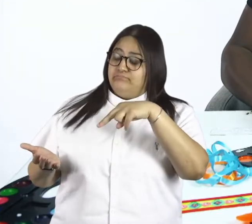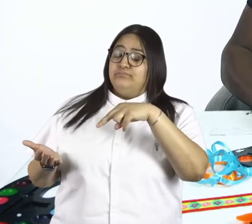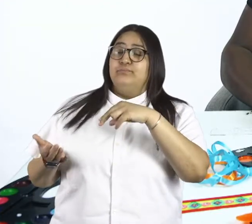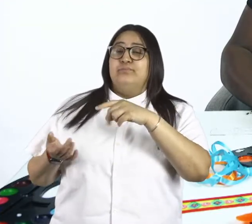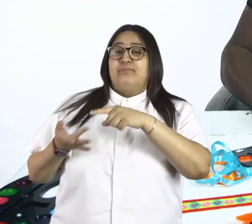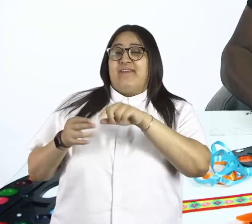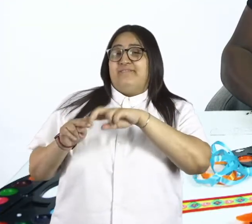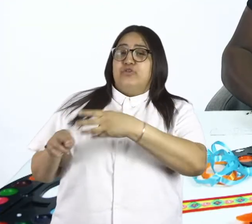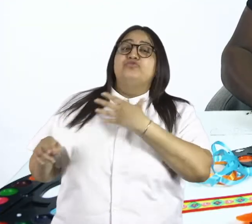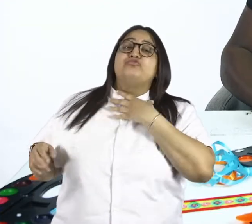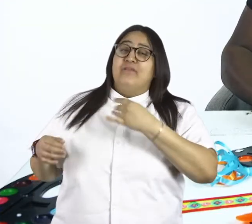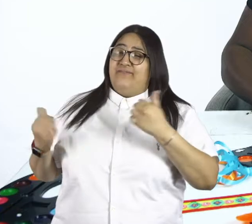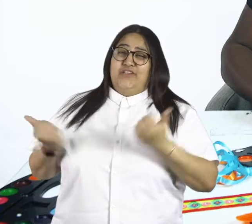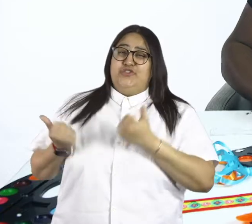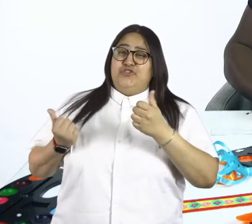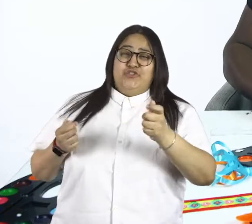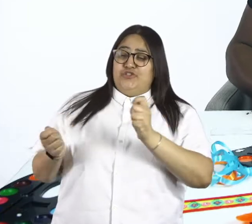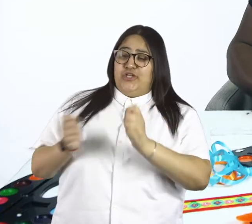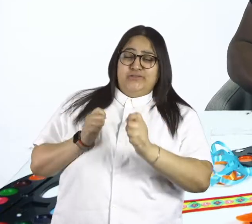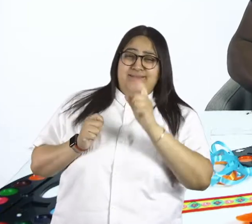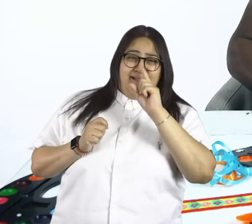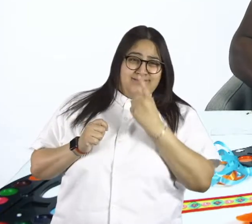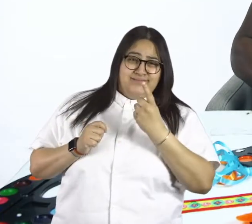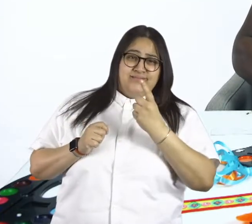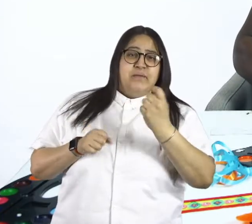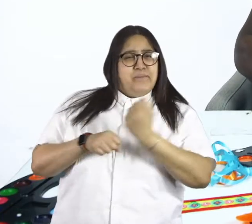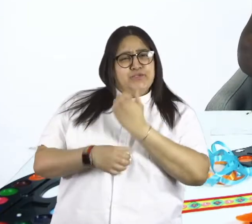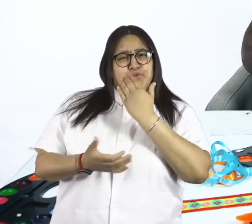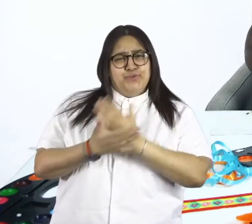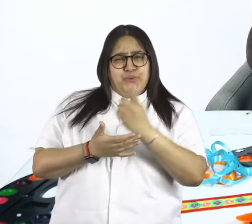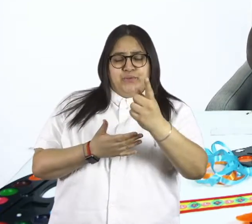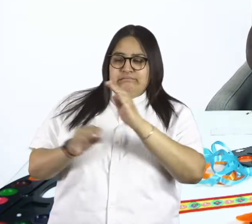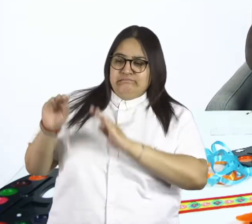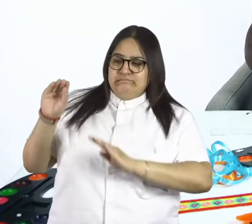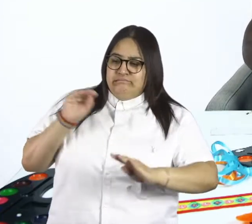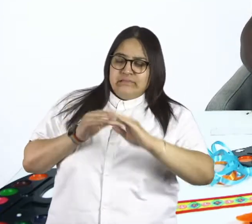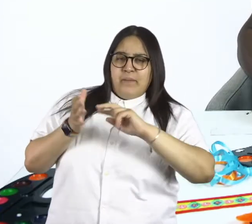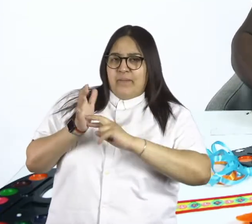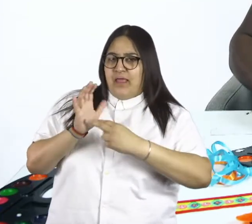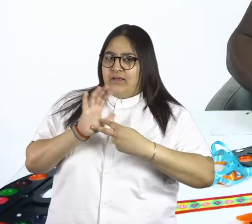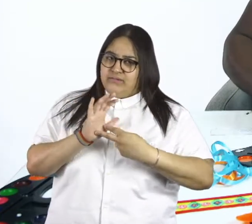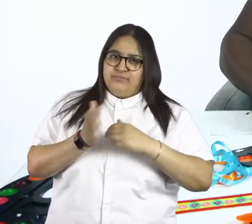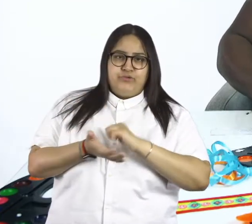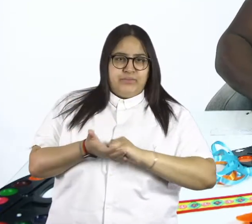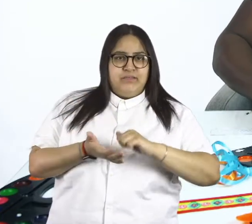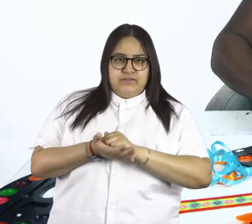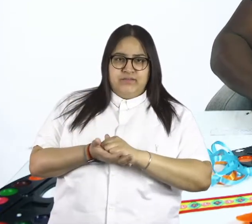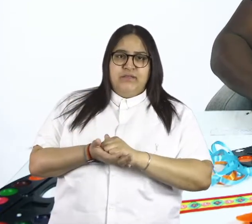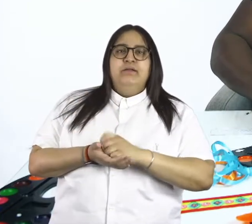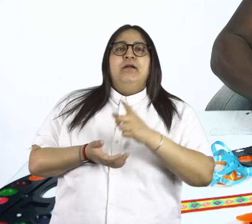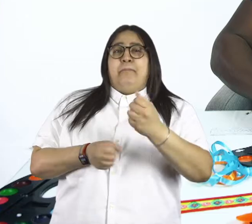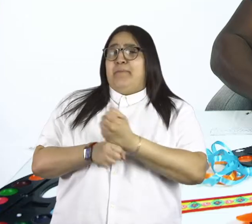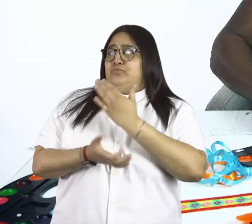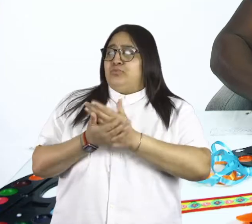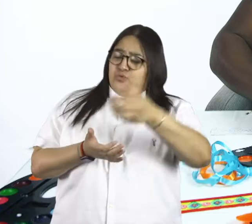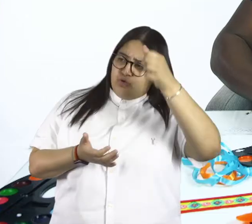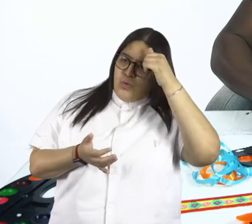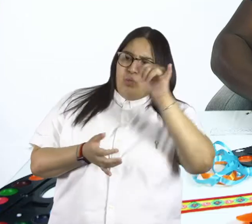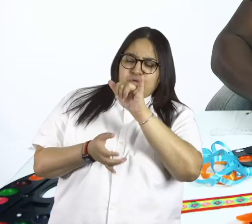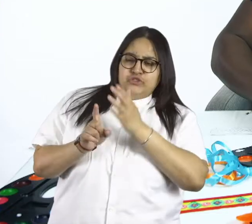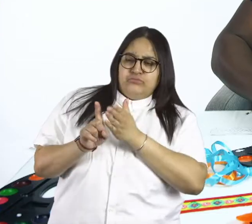think before you start painting and kind of know what direction you want to go in terms